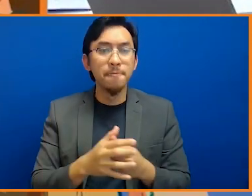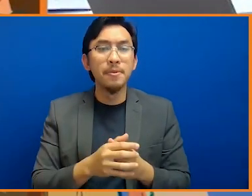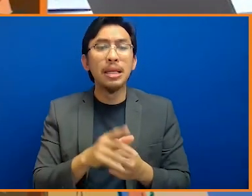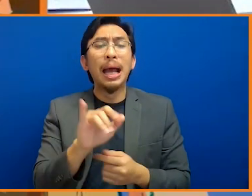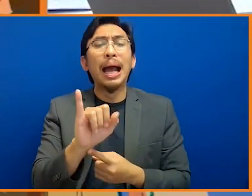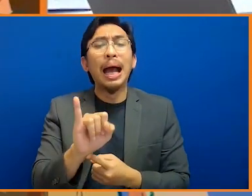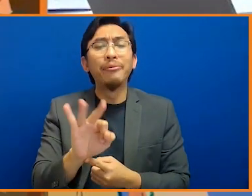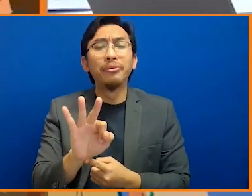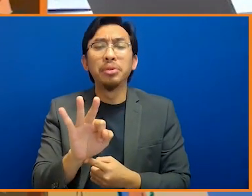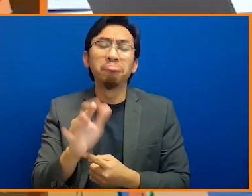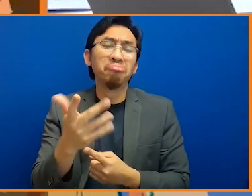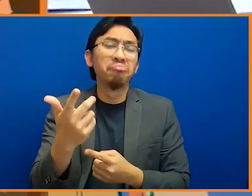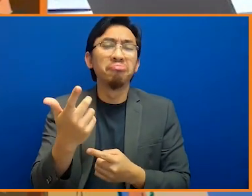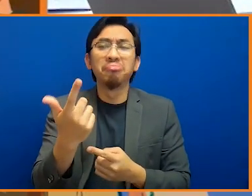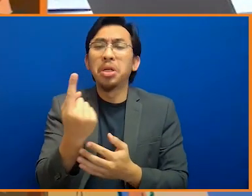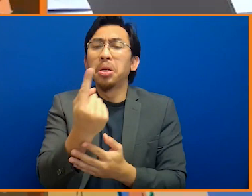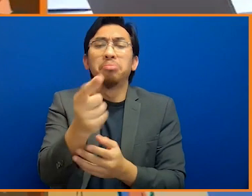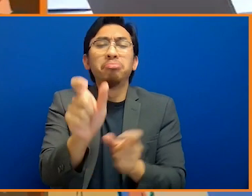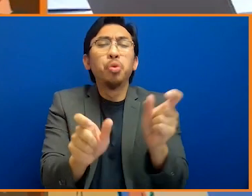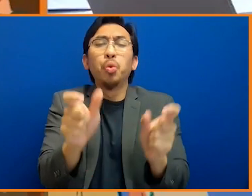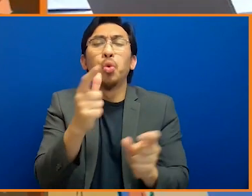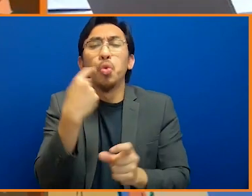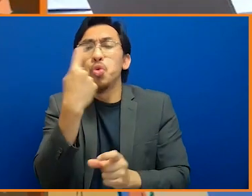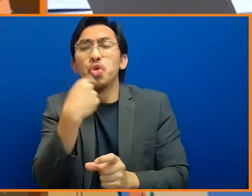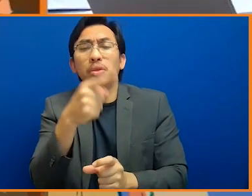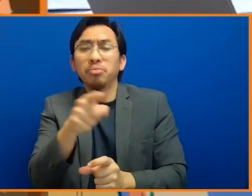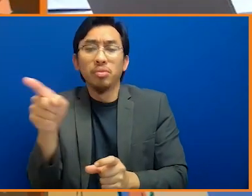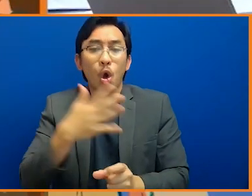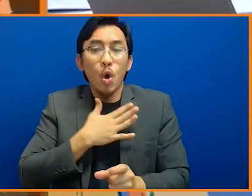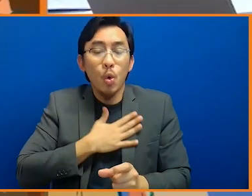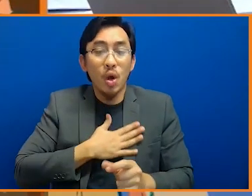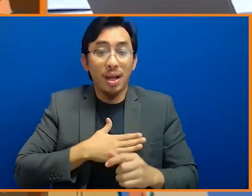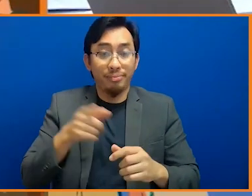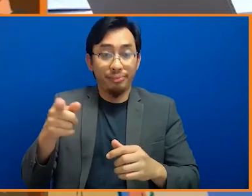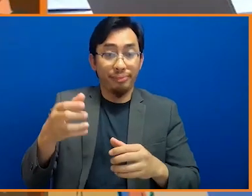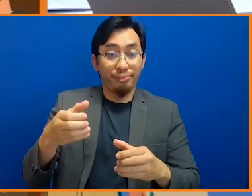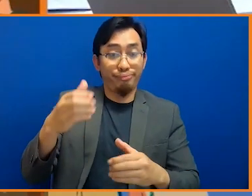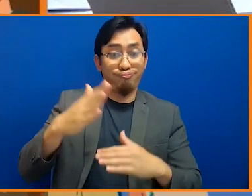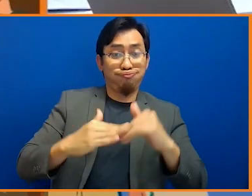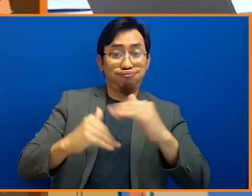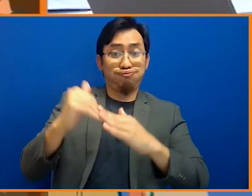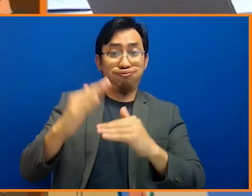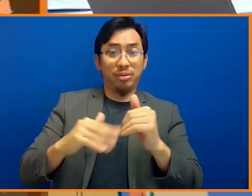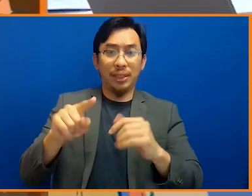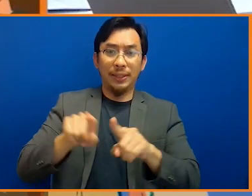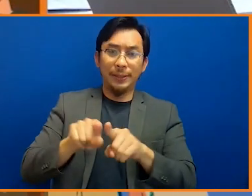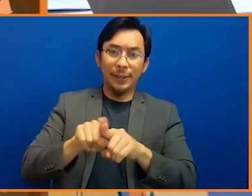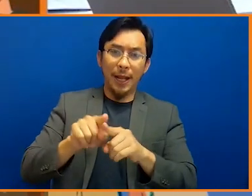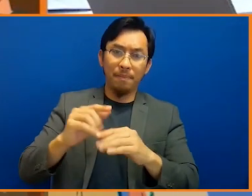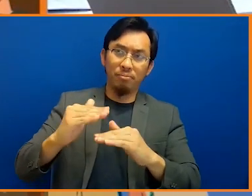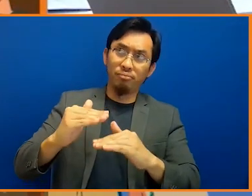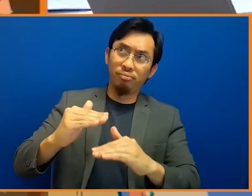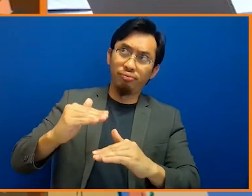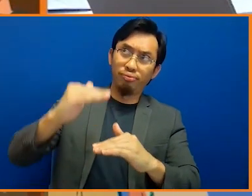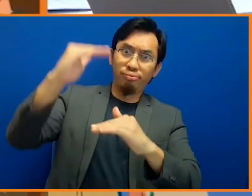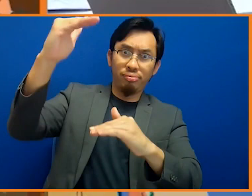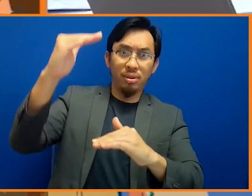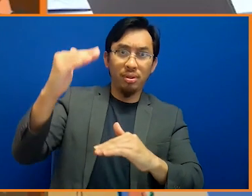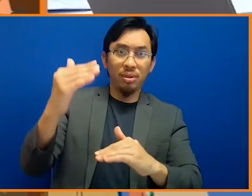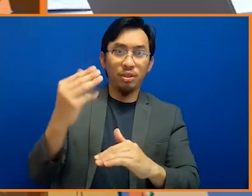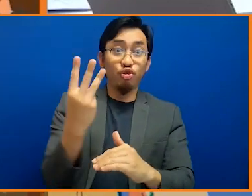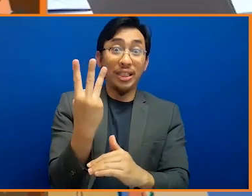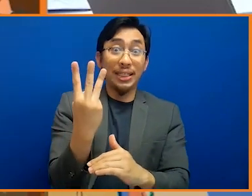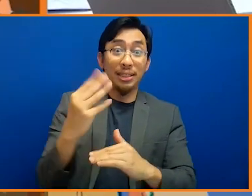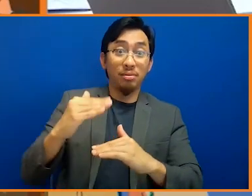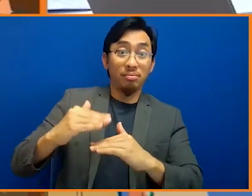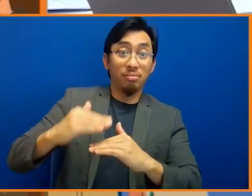authority, if someone who's wanna build the building more like for apa